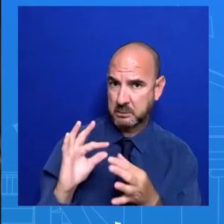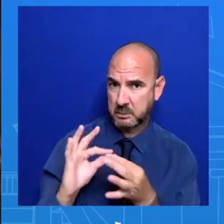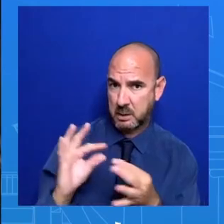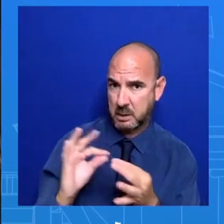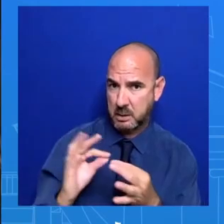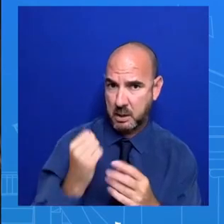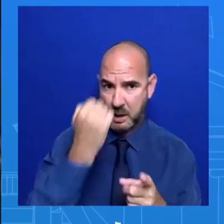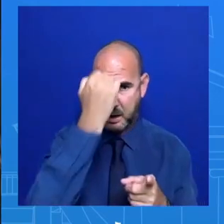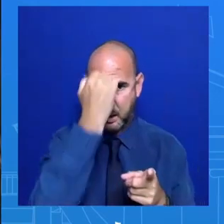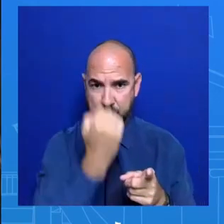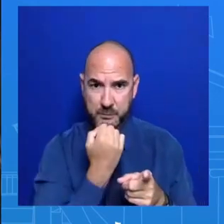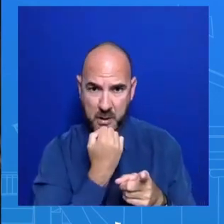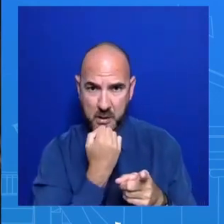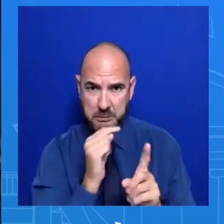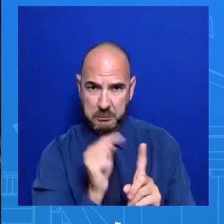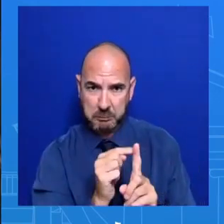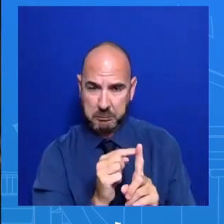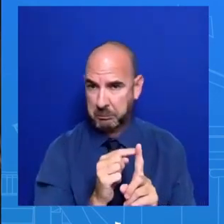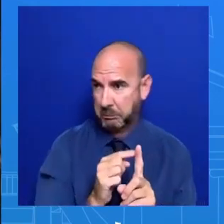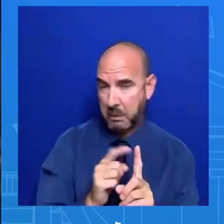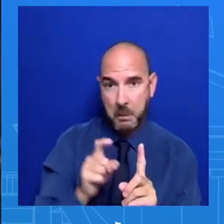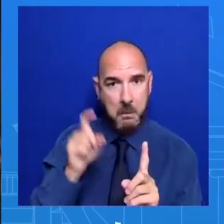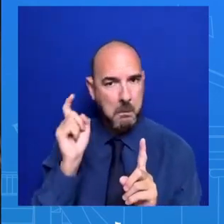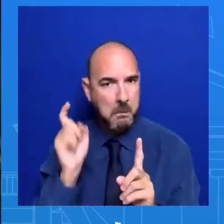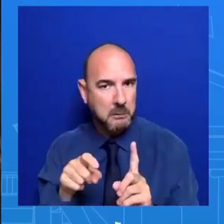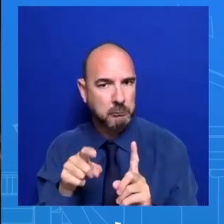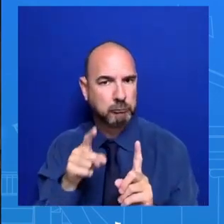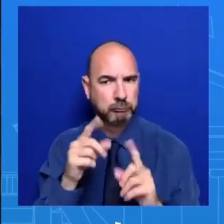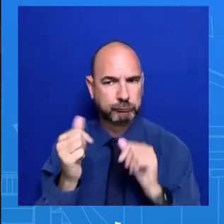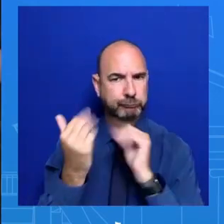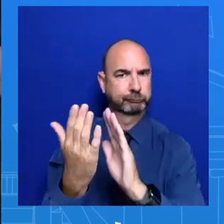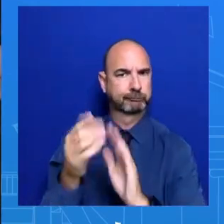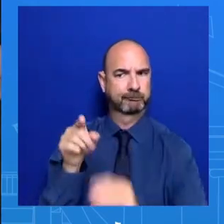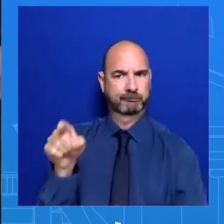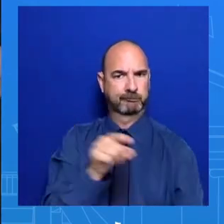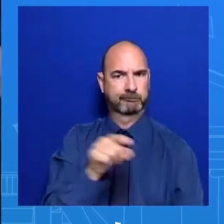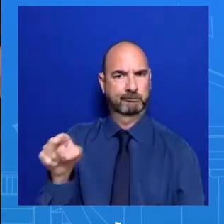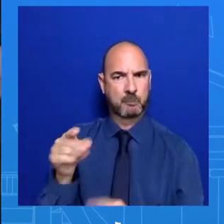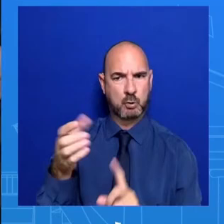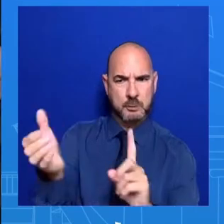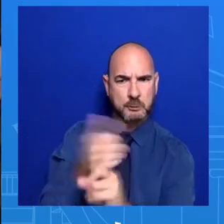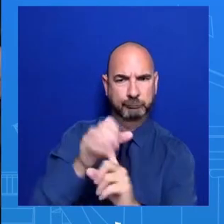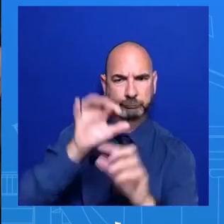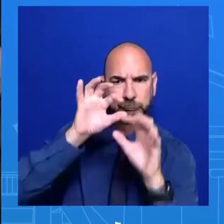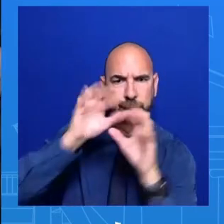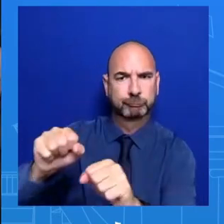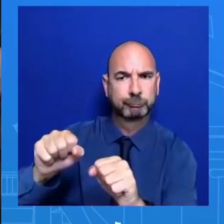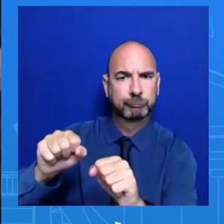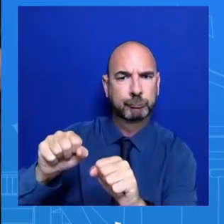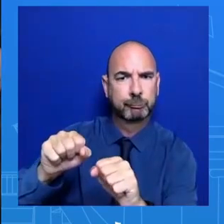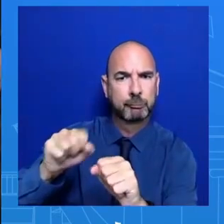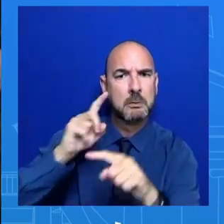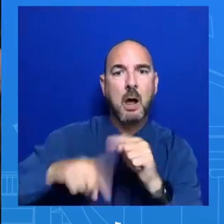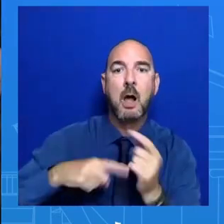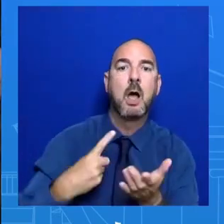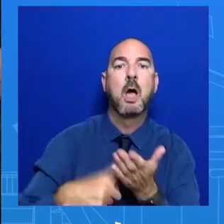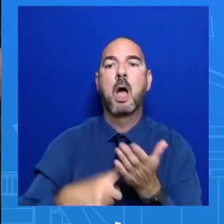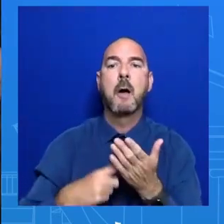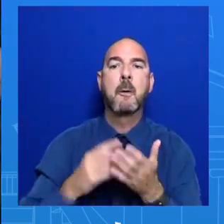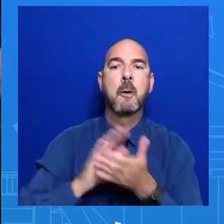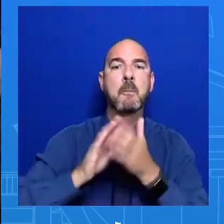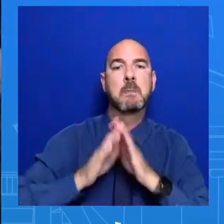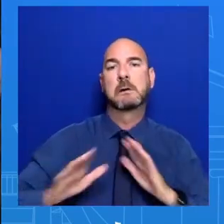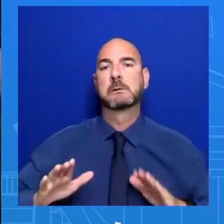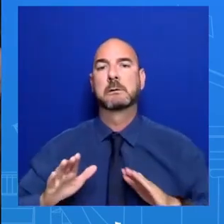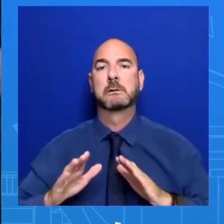peace process and any two-state solution could not go forward. Do you see Israel being able to deliver on that? And then do you see